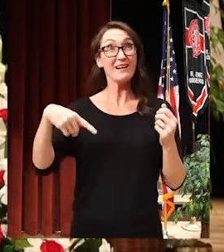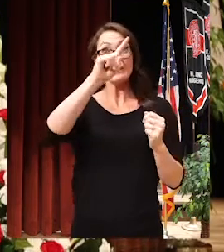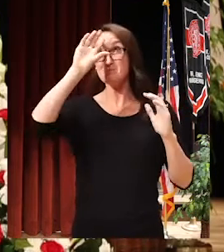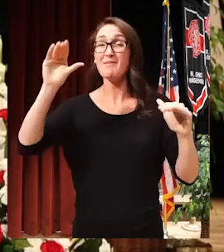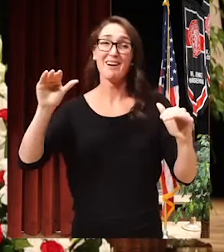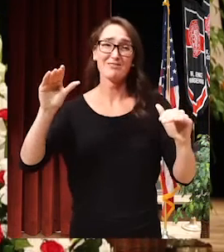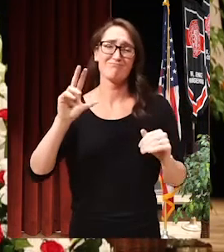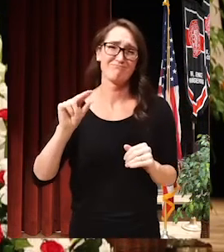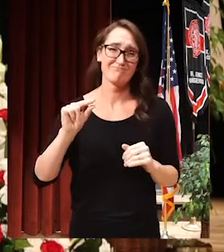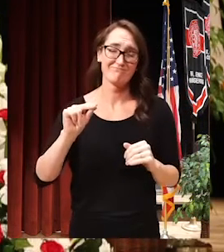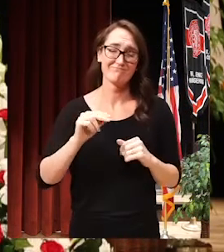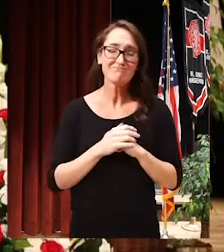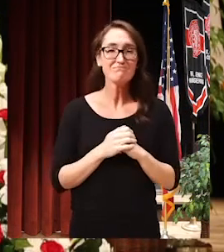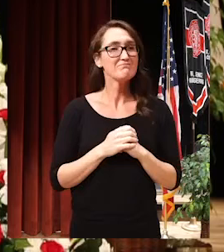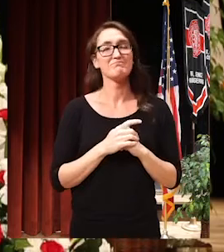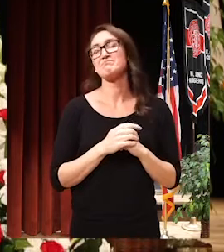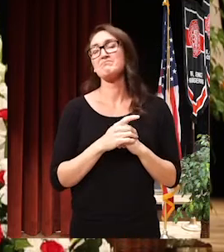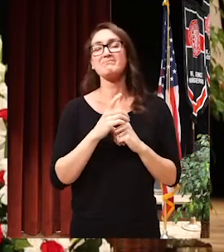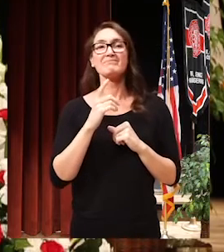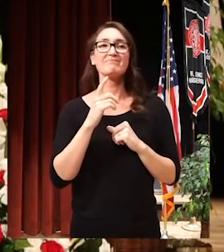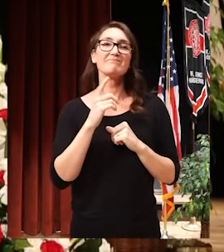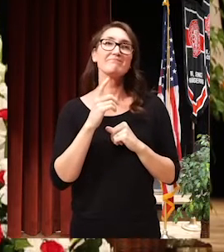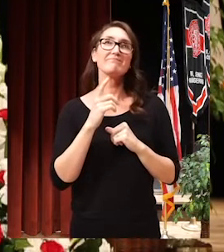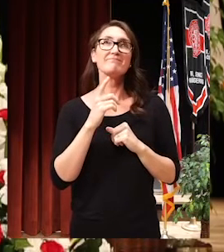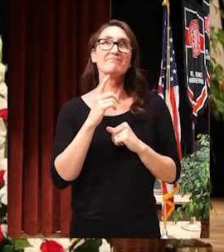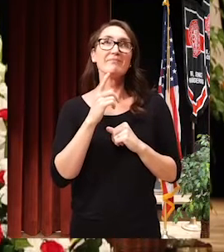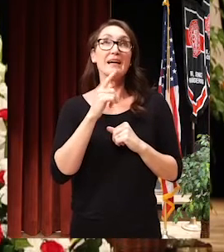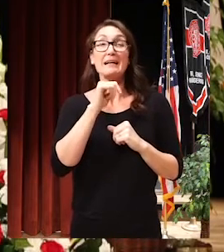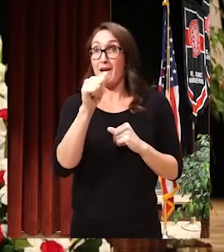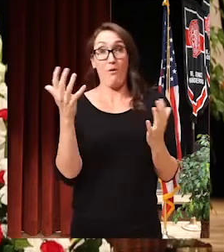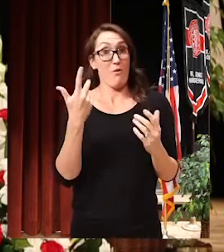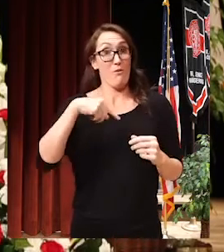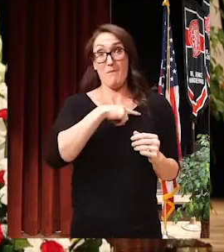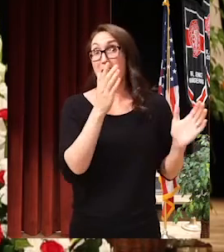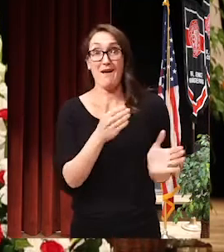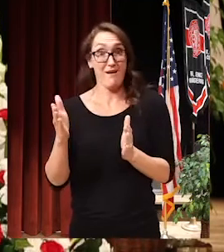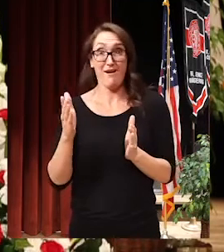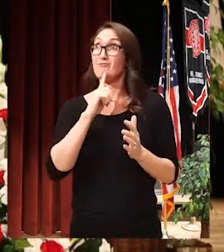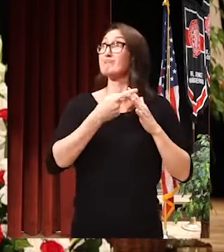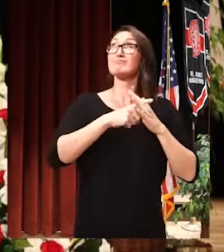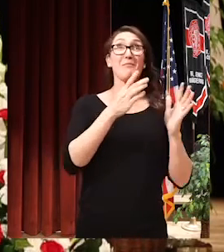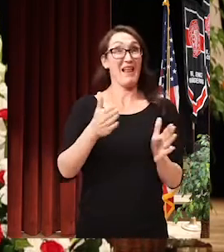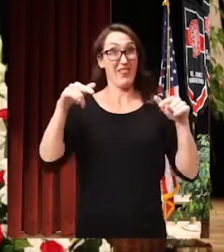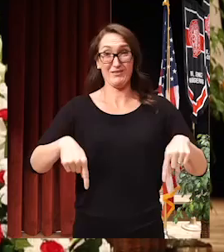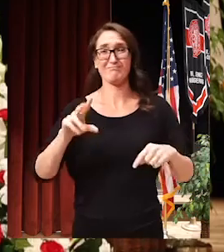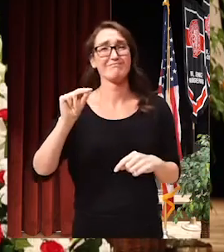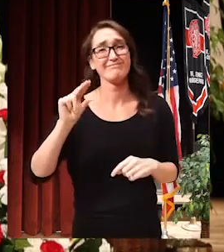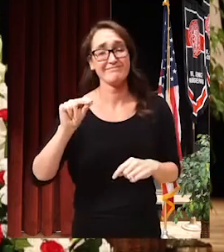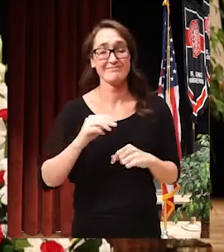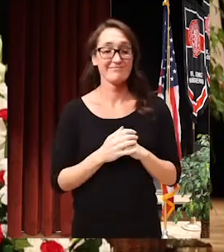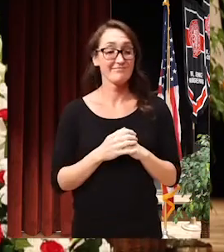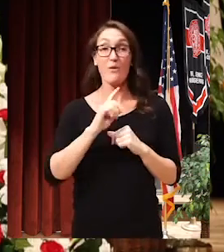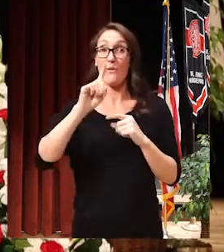journey, it's certainly not the celebration we planned for you. But when you began